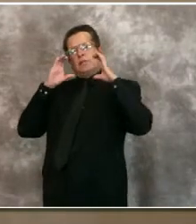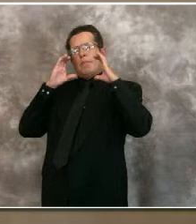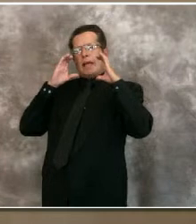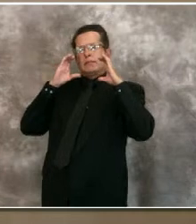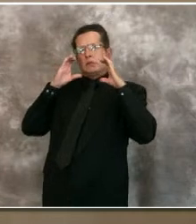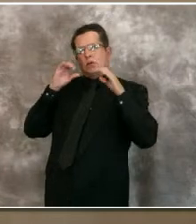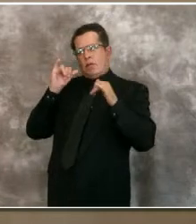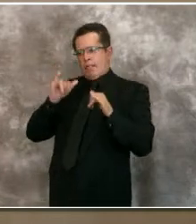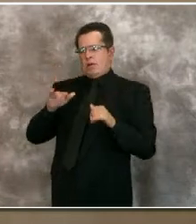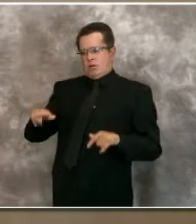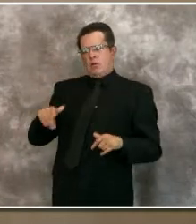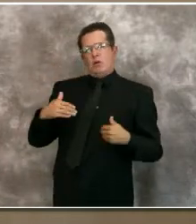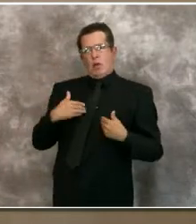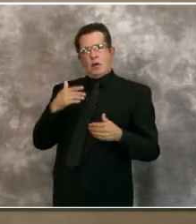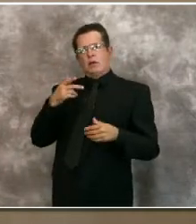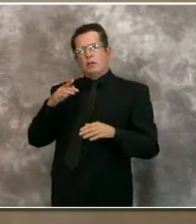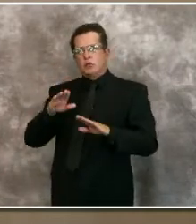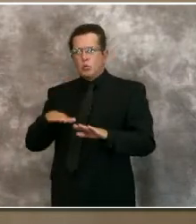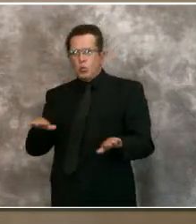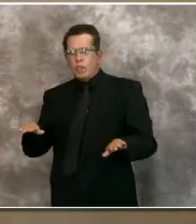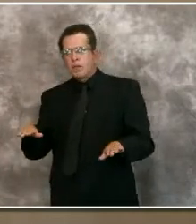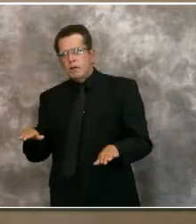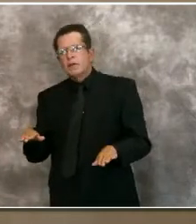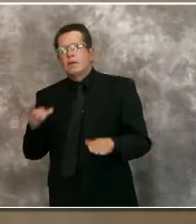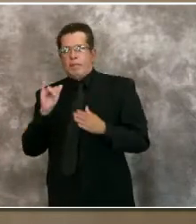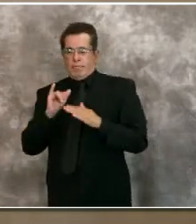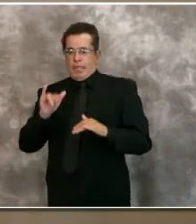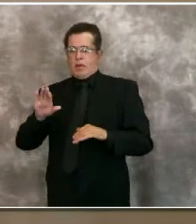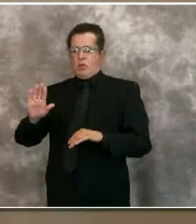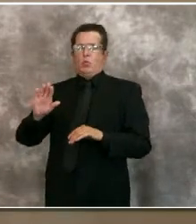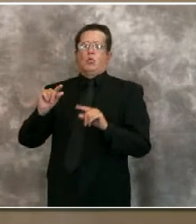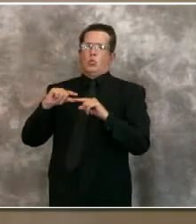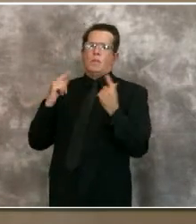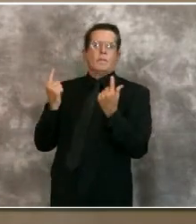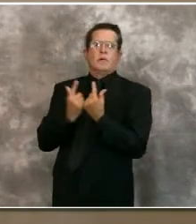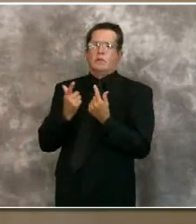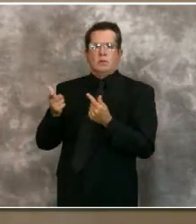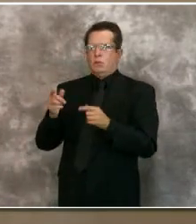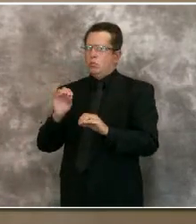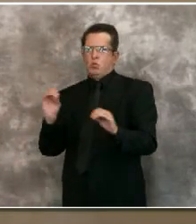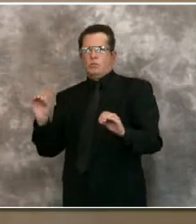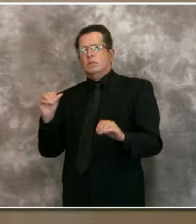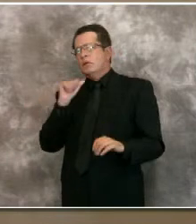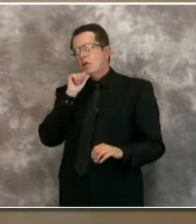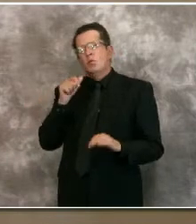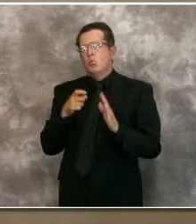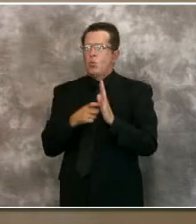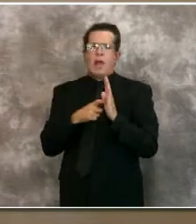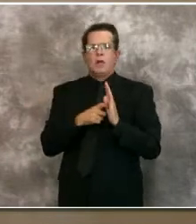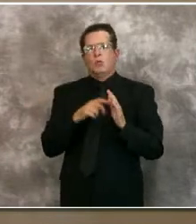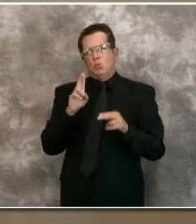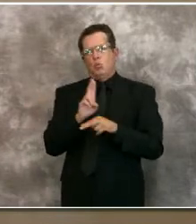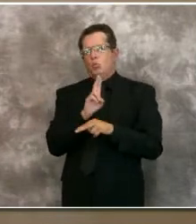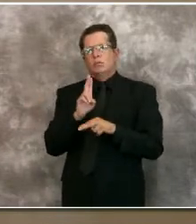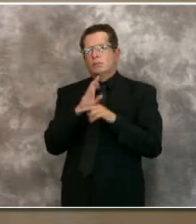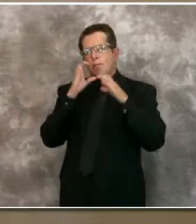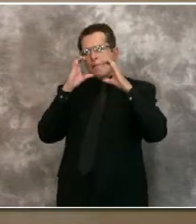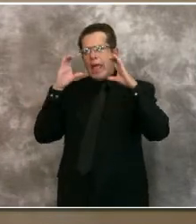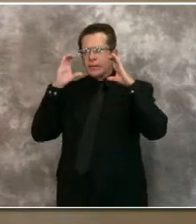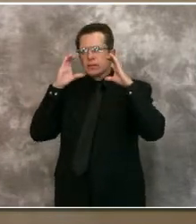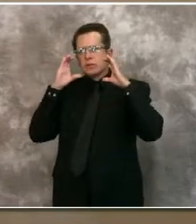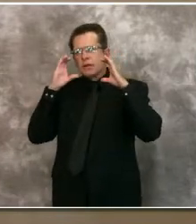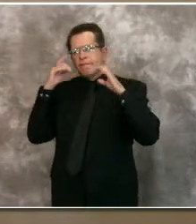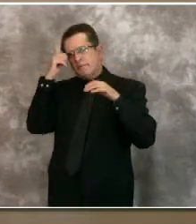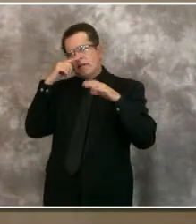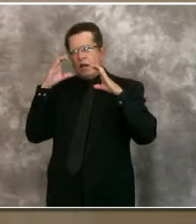has, even before the school's guidance came out, we never required them to wear face coverings. But